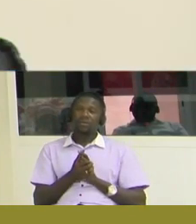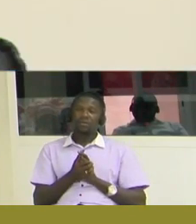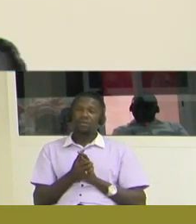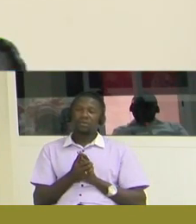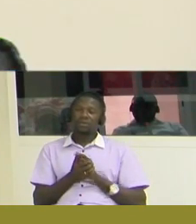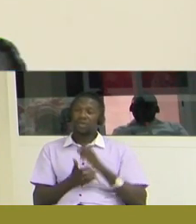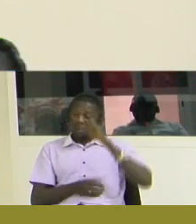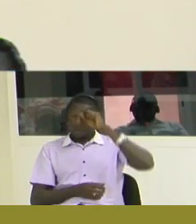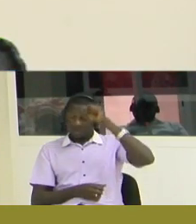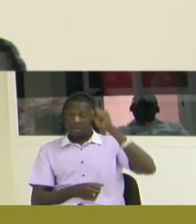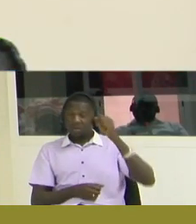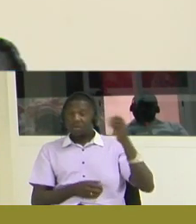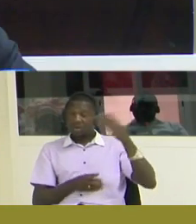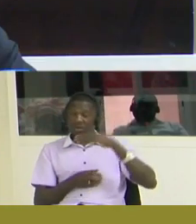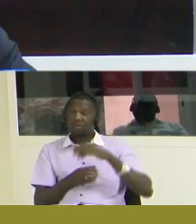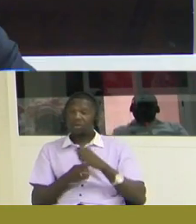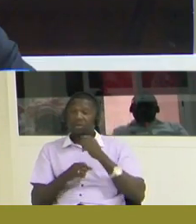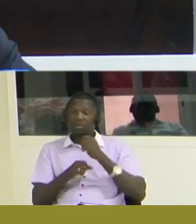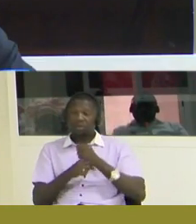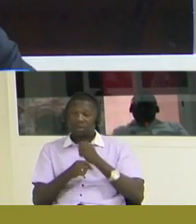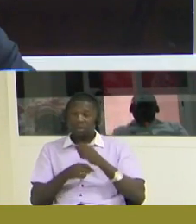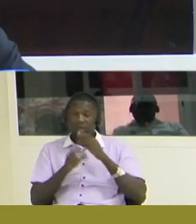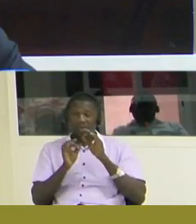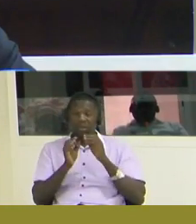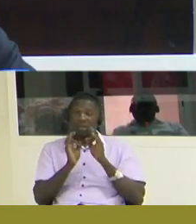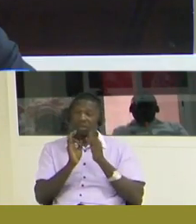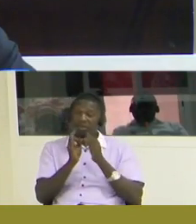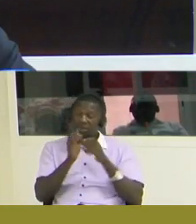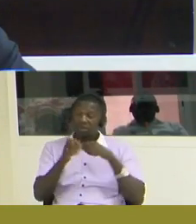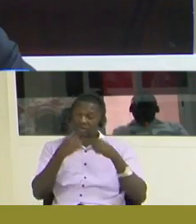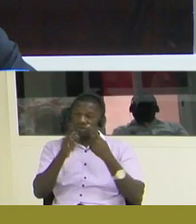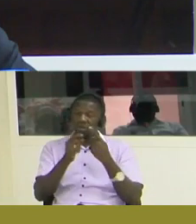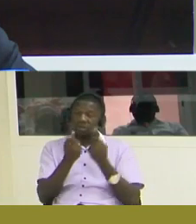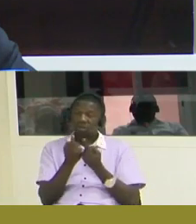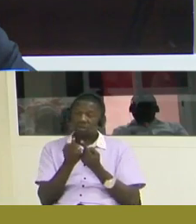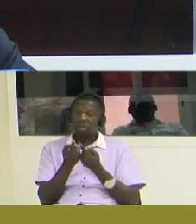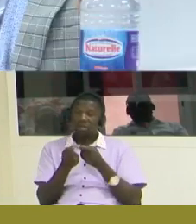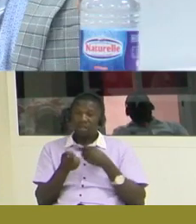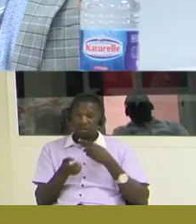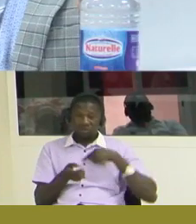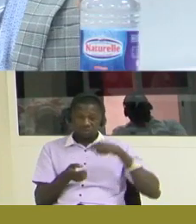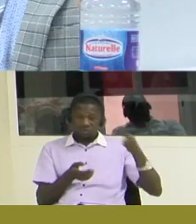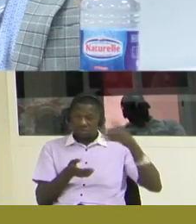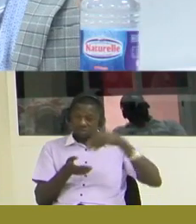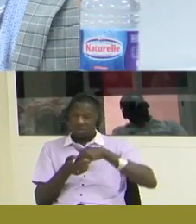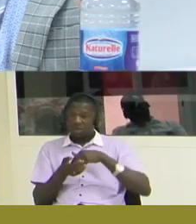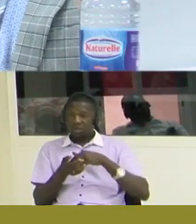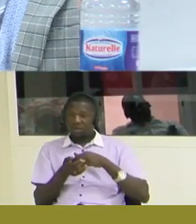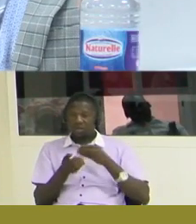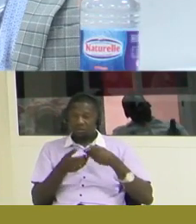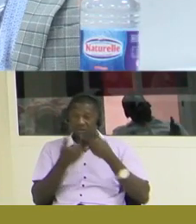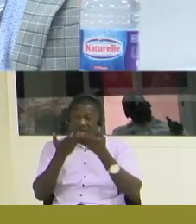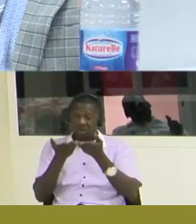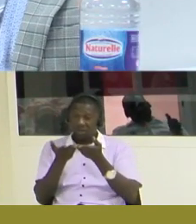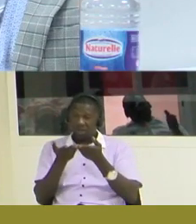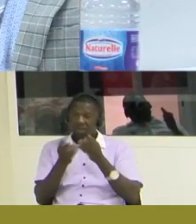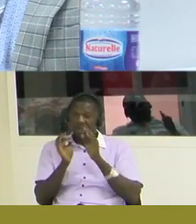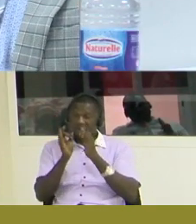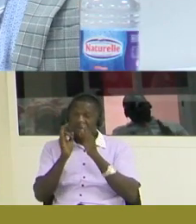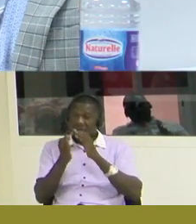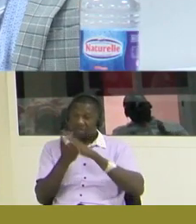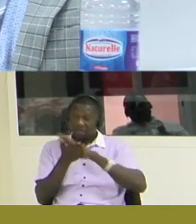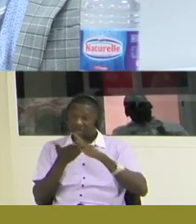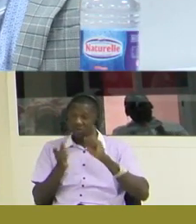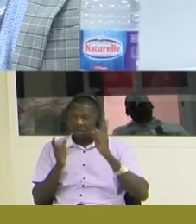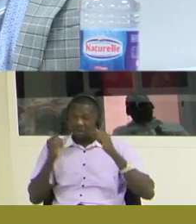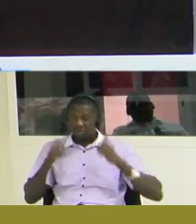something and you come out and we bought that yes mr. singer in a military government yes mr.